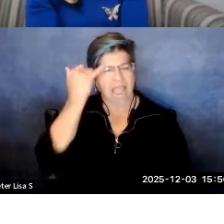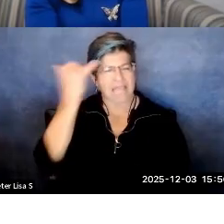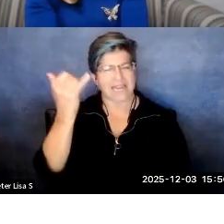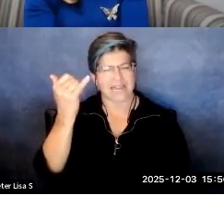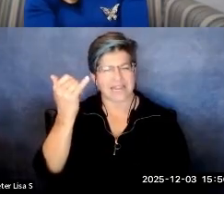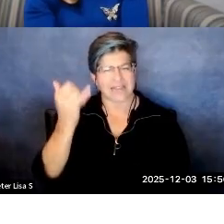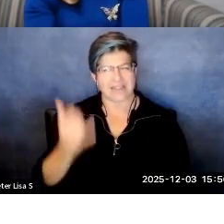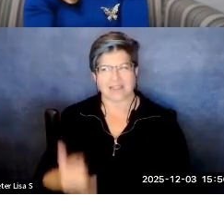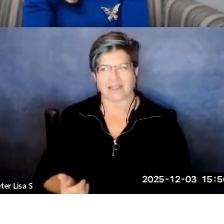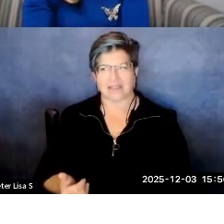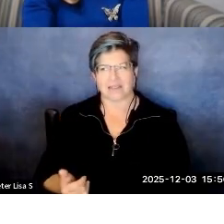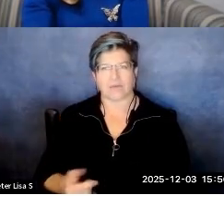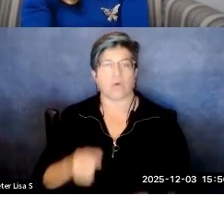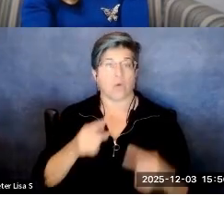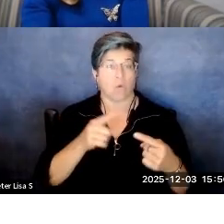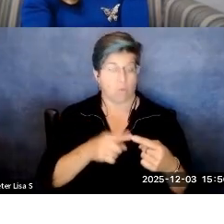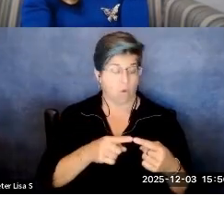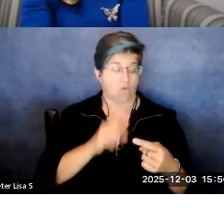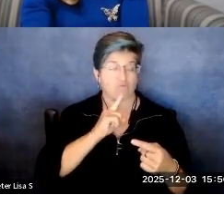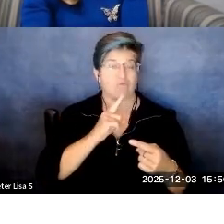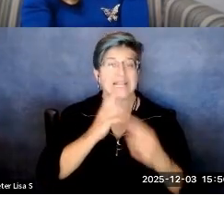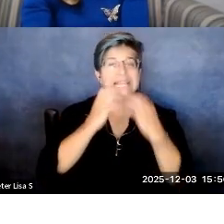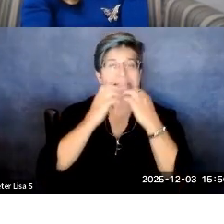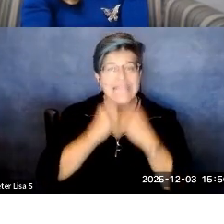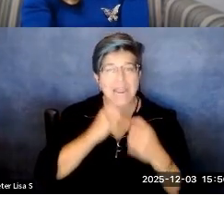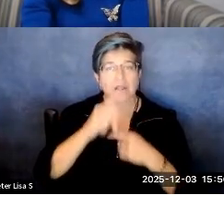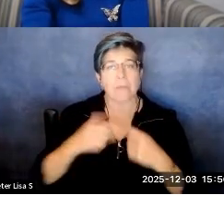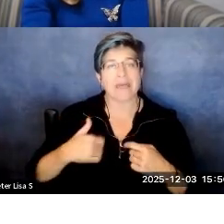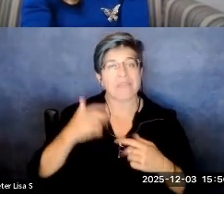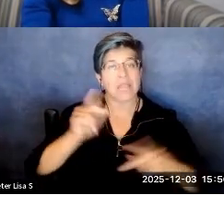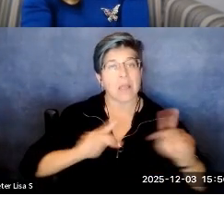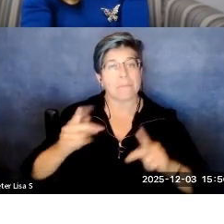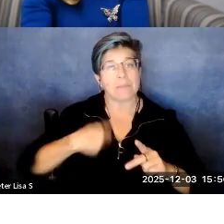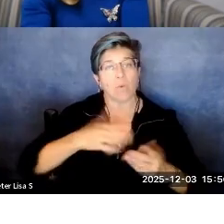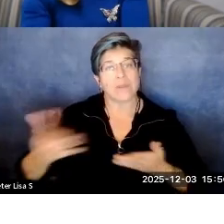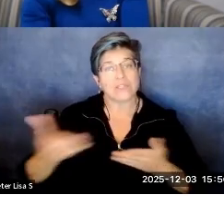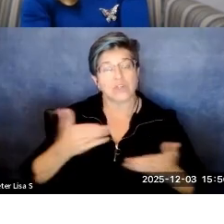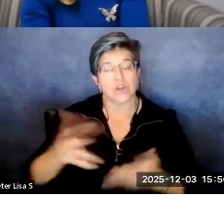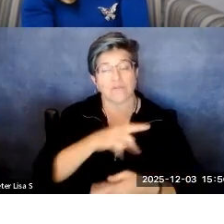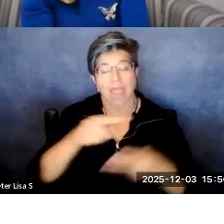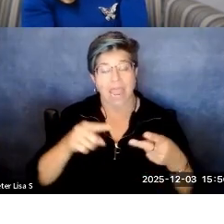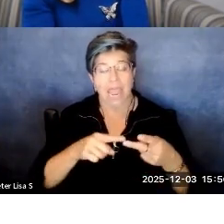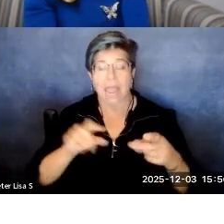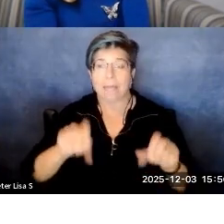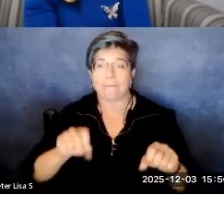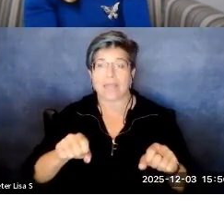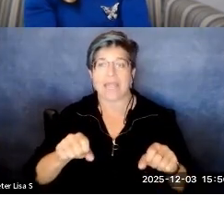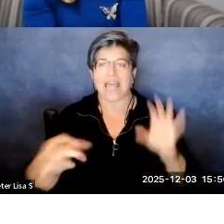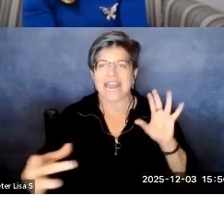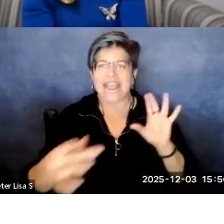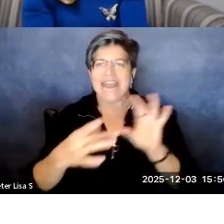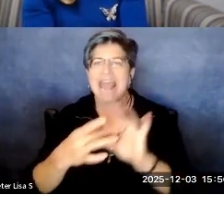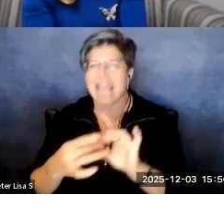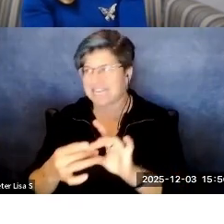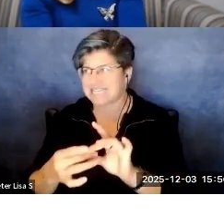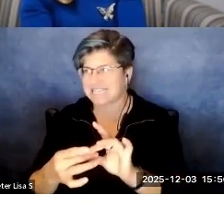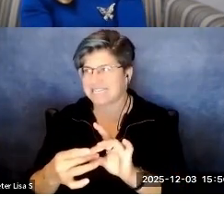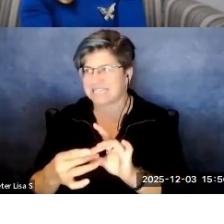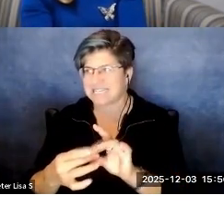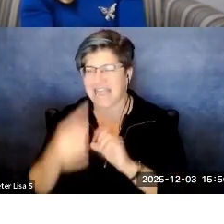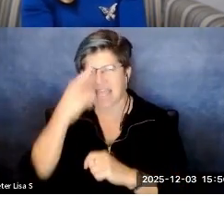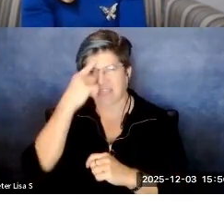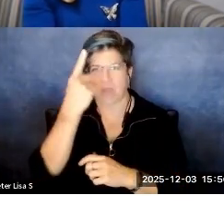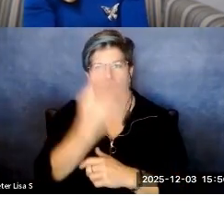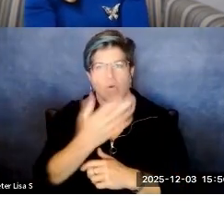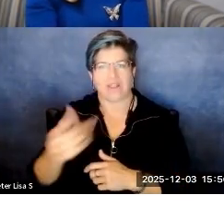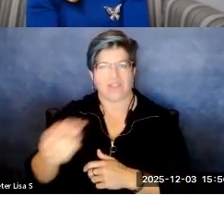like one, really caring about the young people you serve and also being able to connect them. I think one of the things you